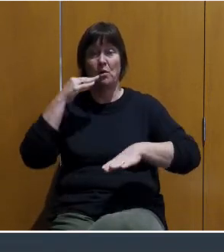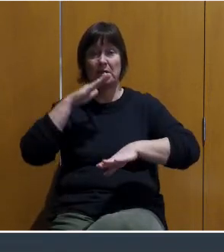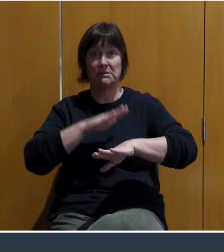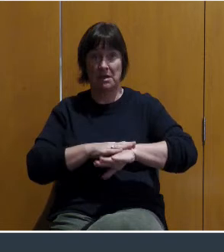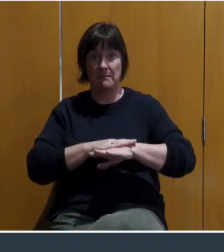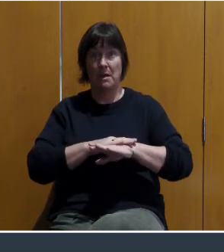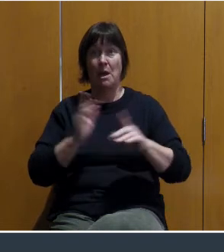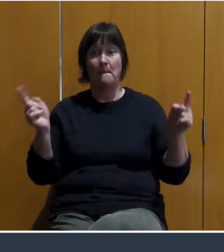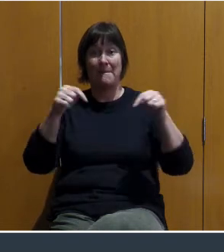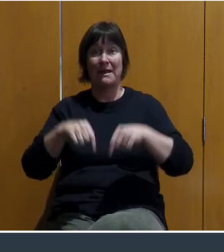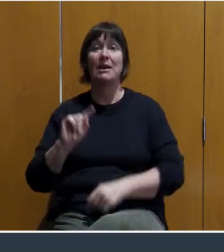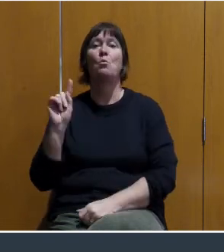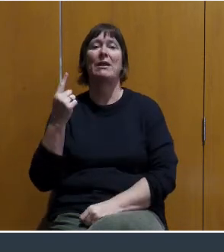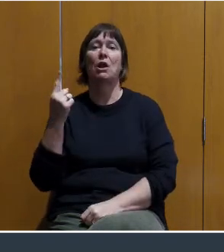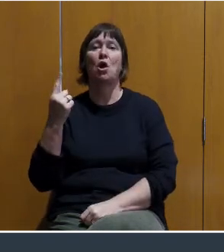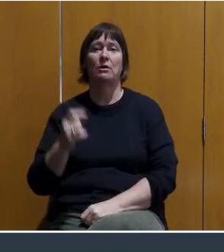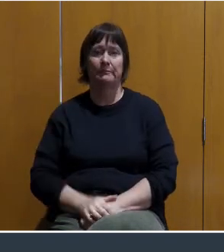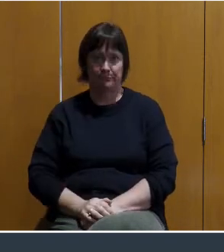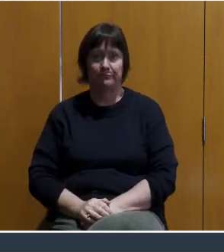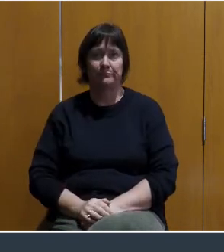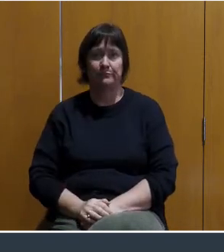break and be back at 1.